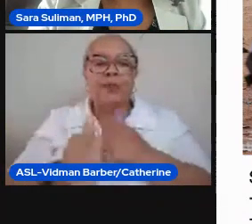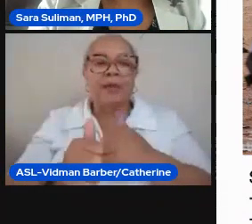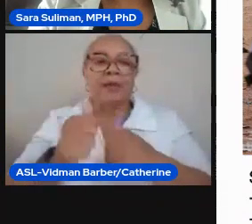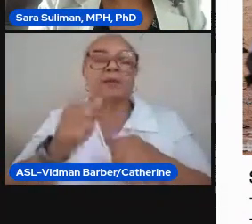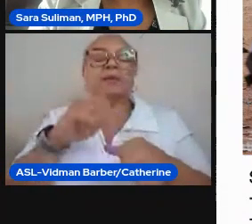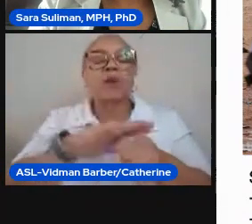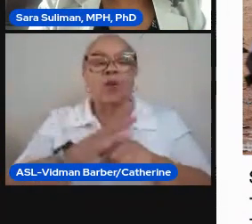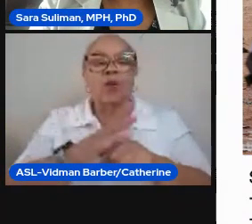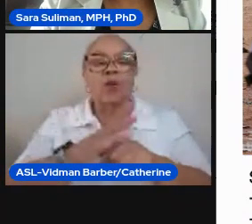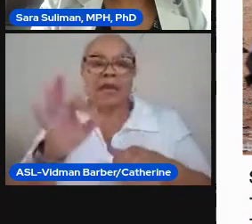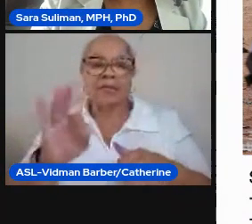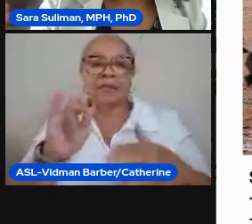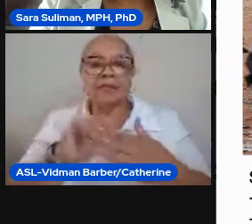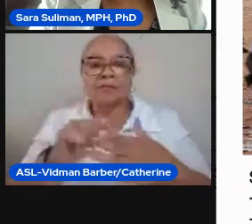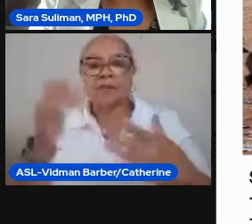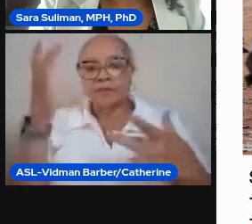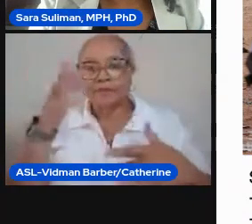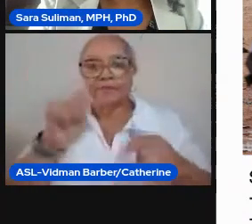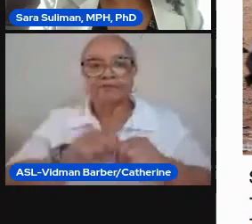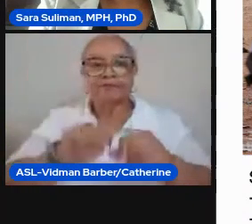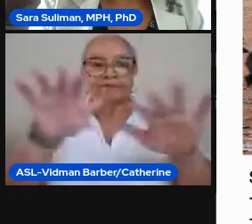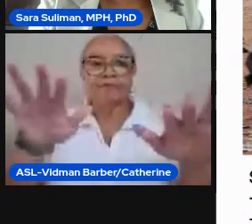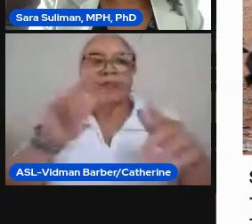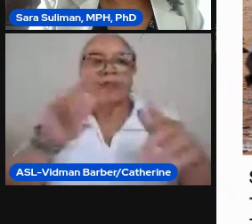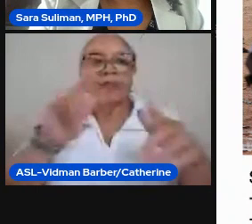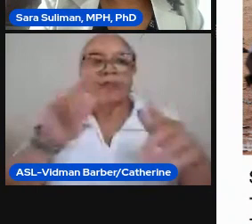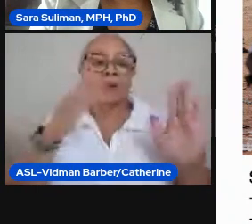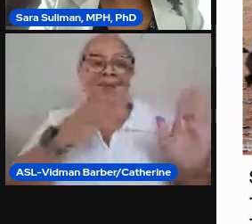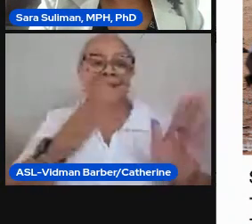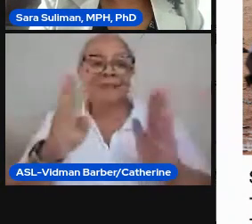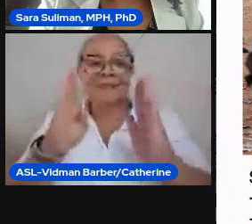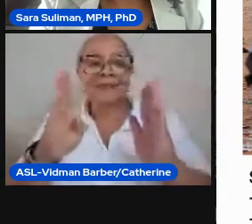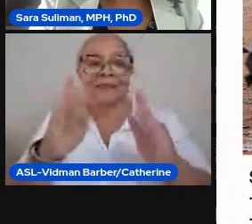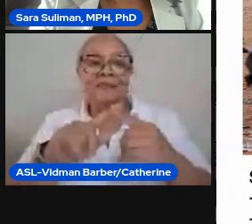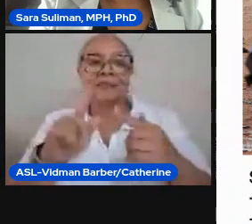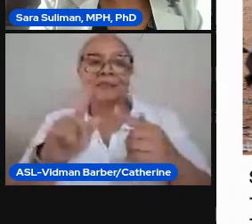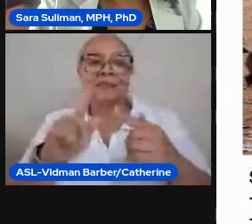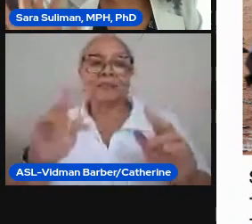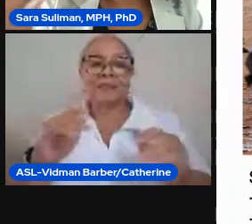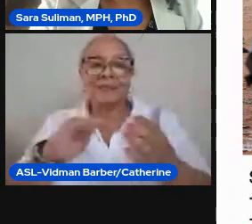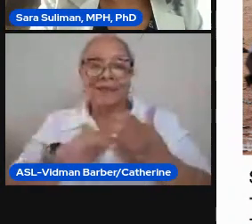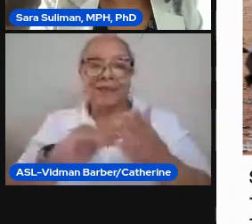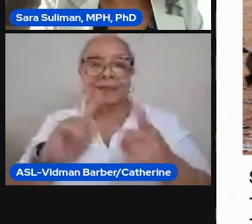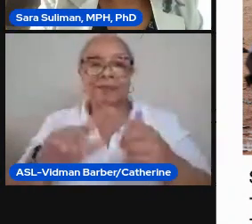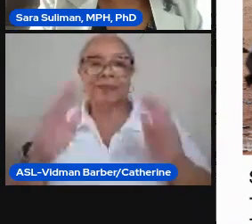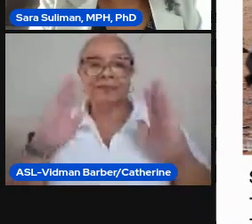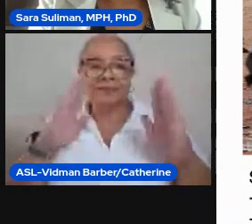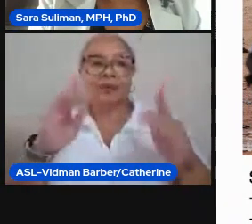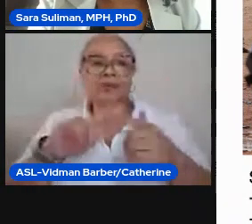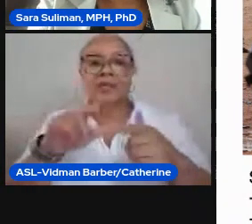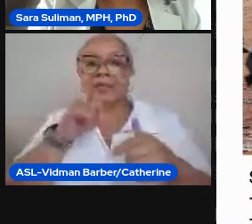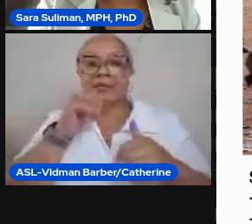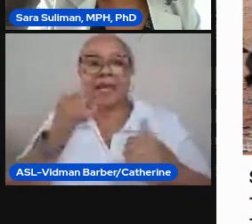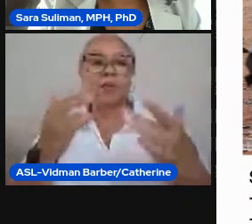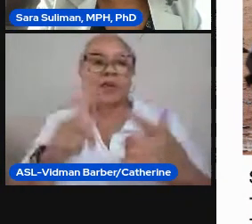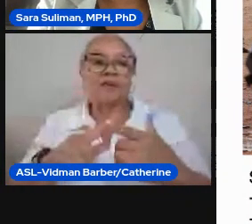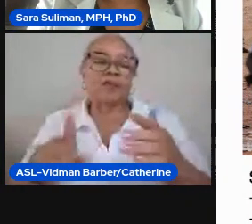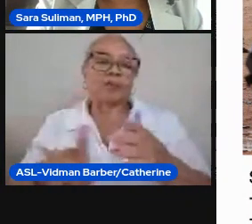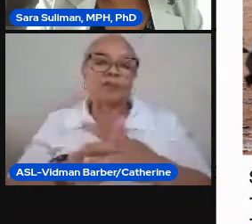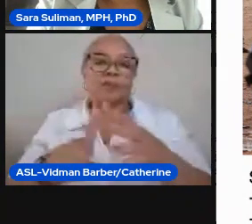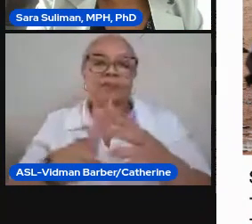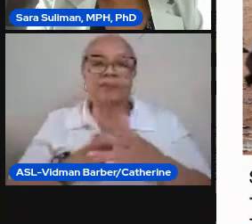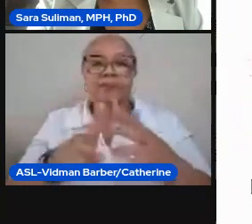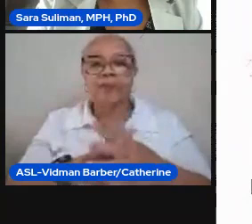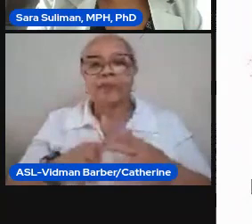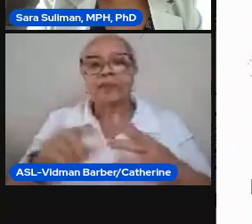the attention definitely needs to be refocused into existing global health problems and not wait for emerging pathogens